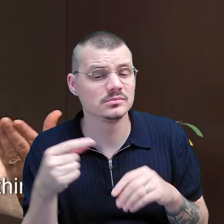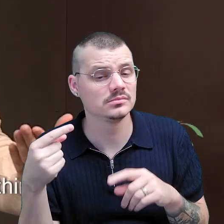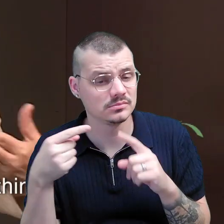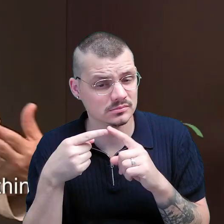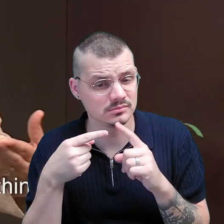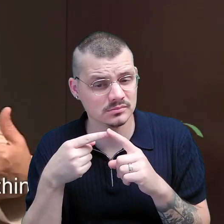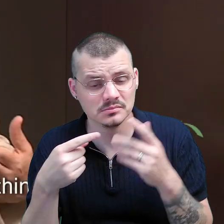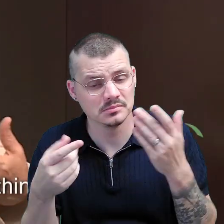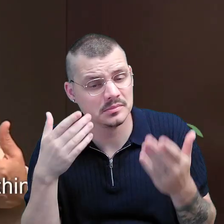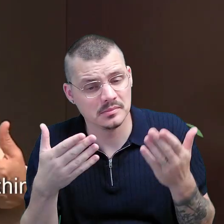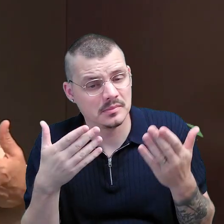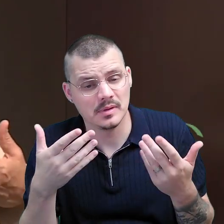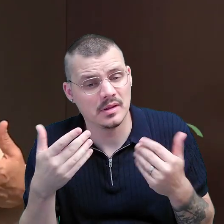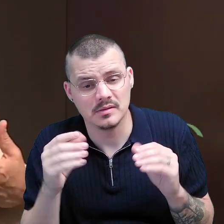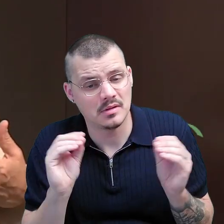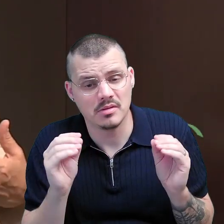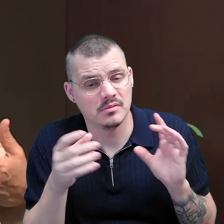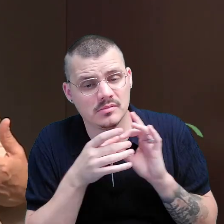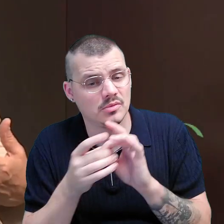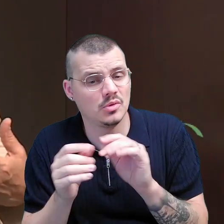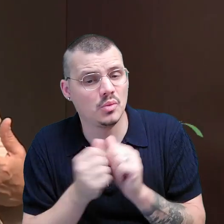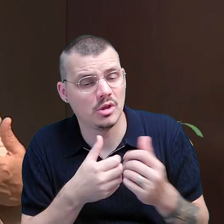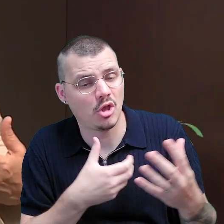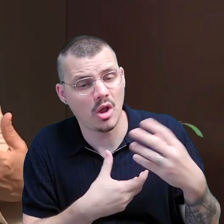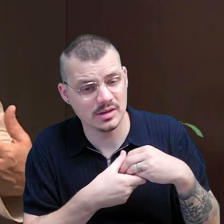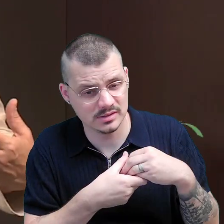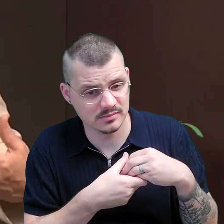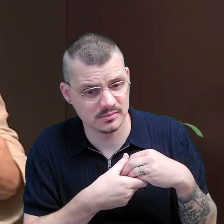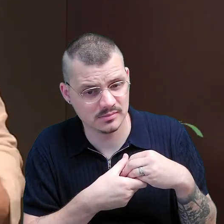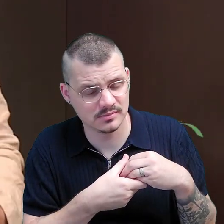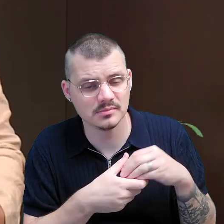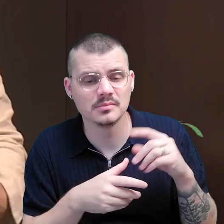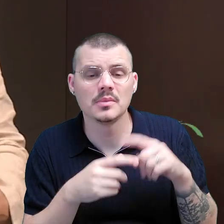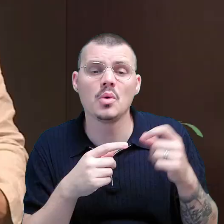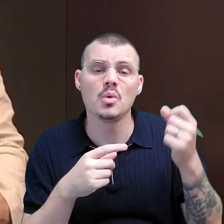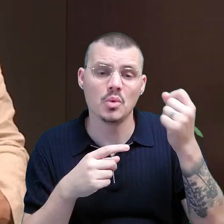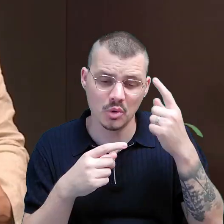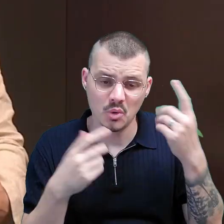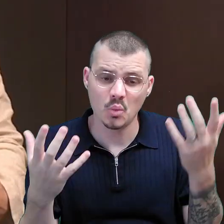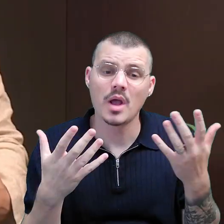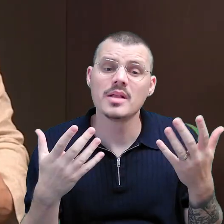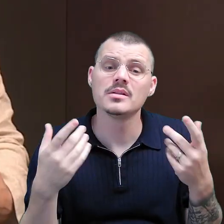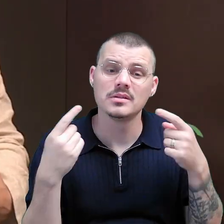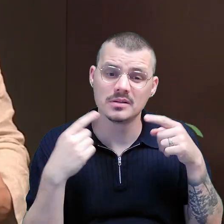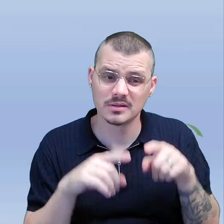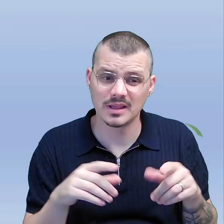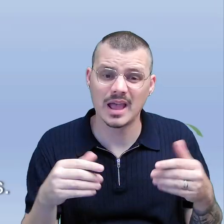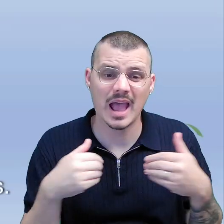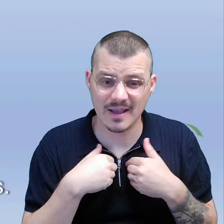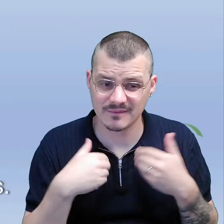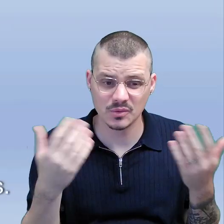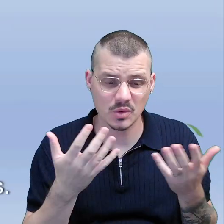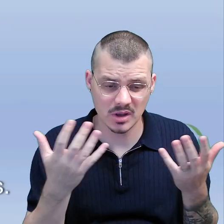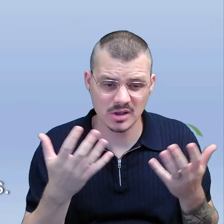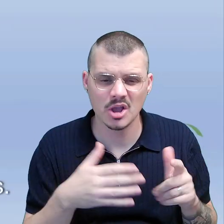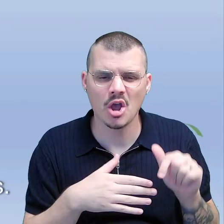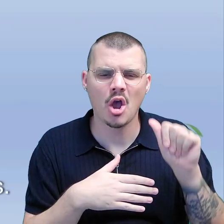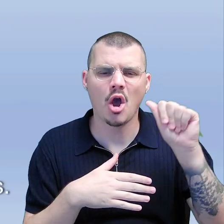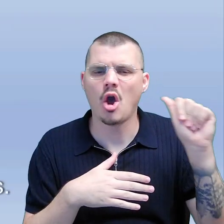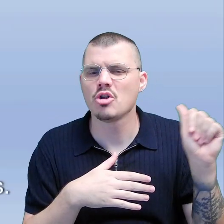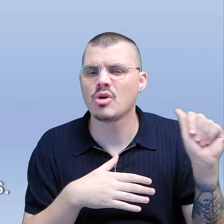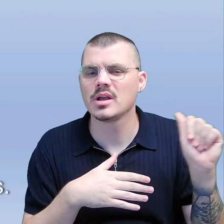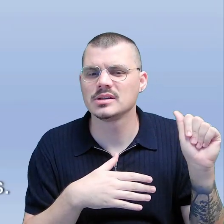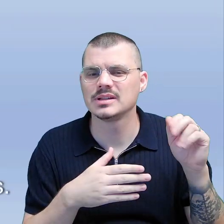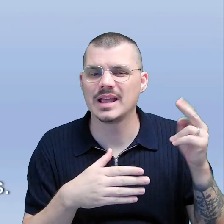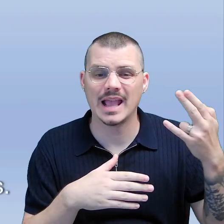one, it may or may not have anything to do with autism. But what it does have to do with is